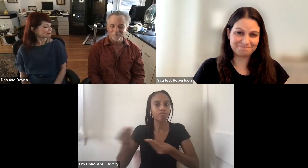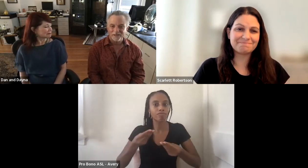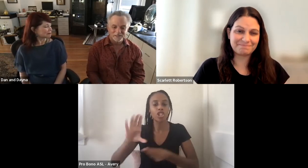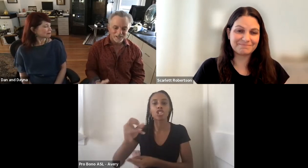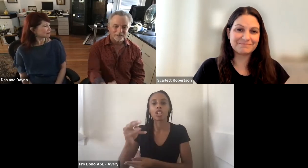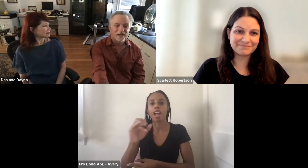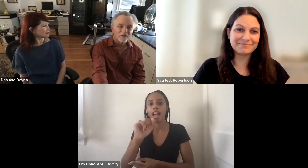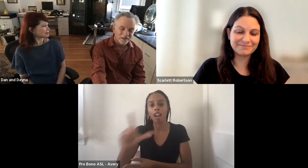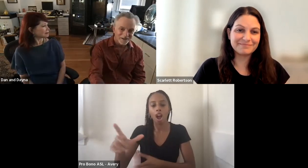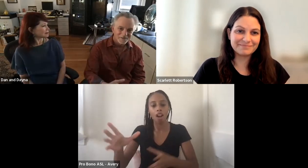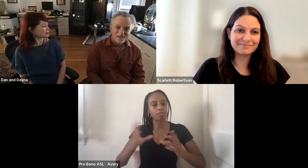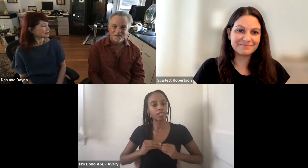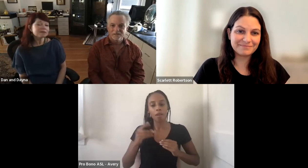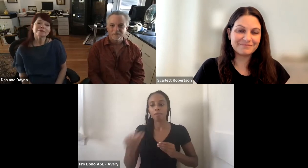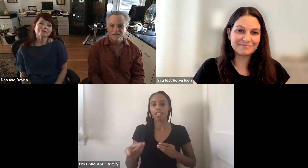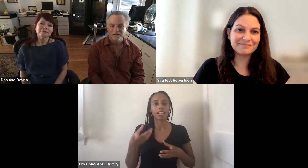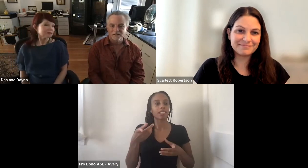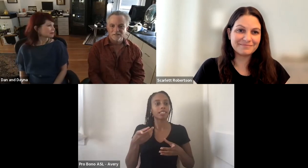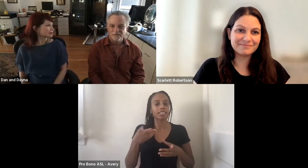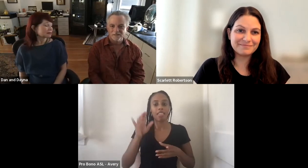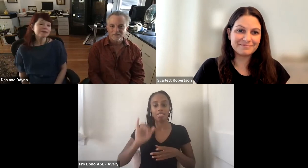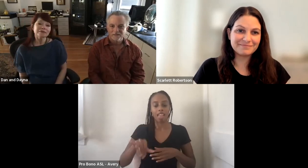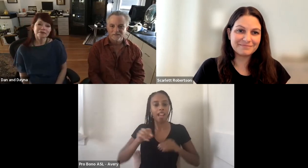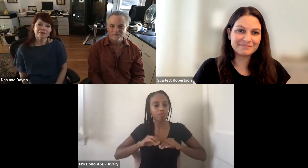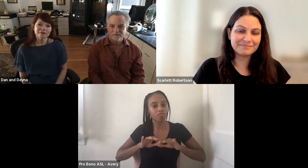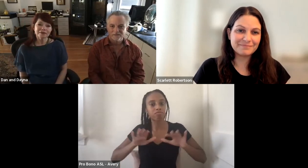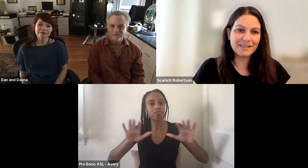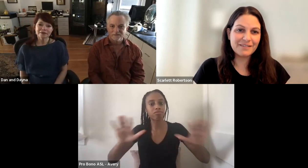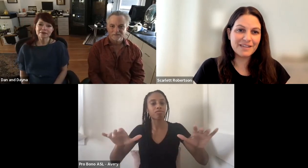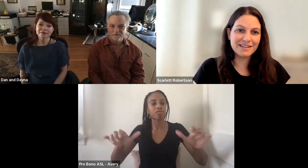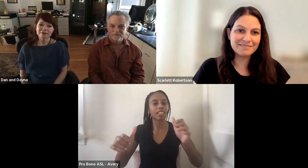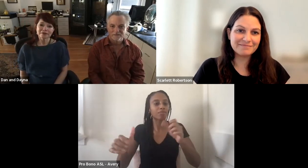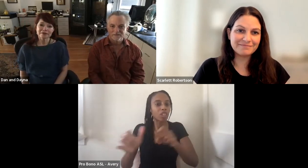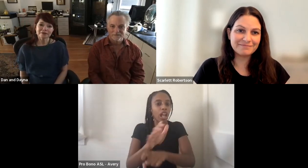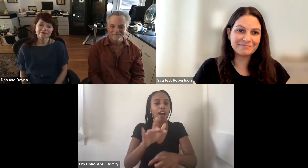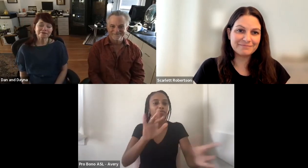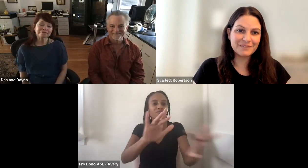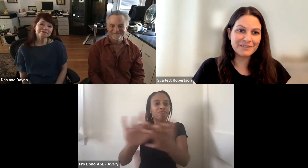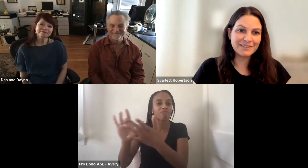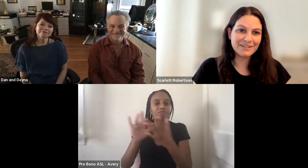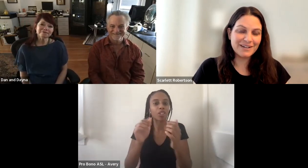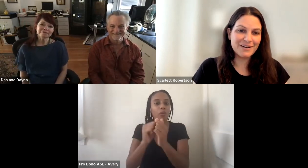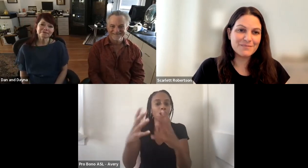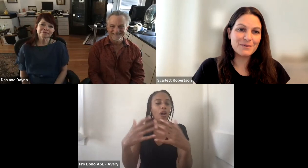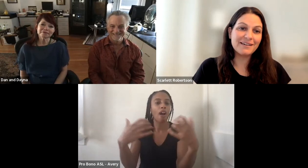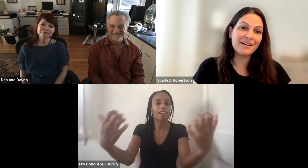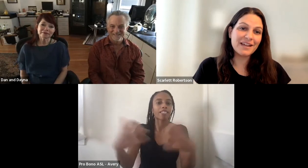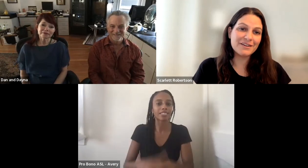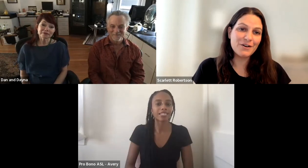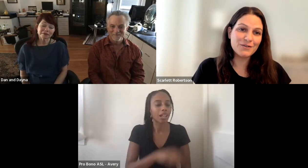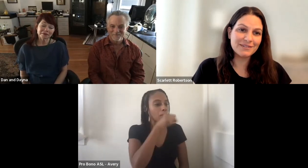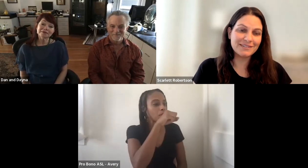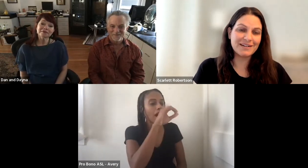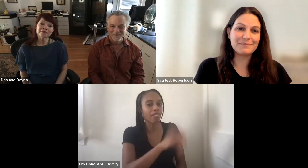carnal, that it's channeled out enough to touch audiences. I love that. Well, on